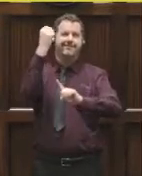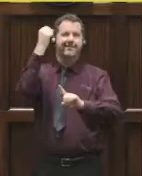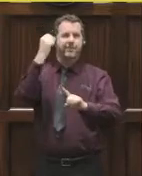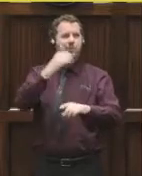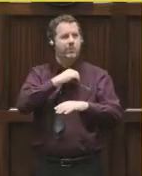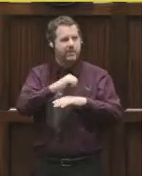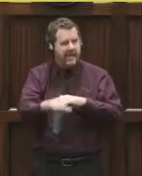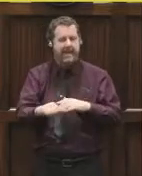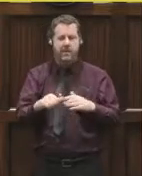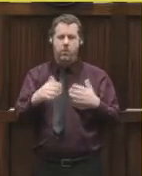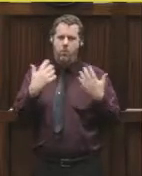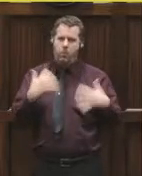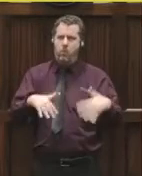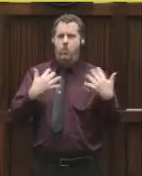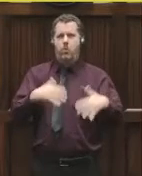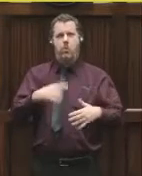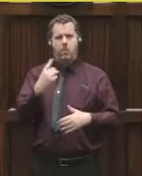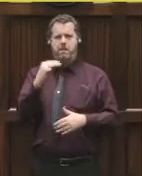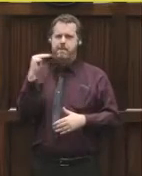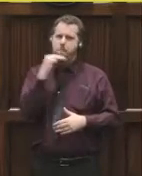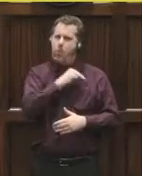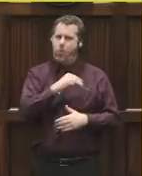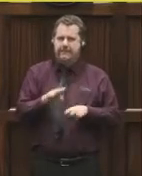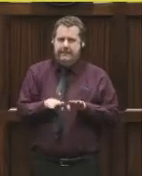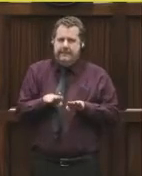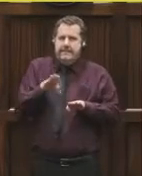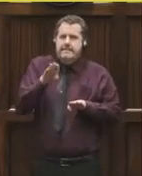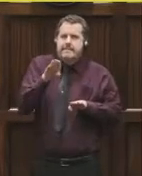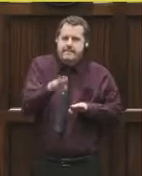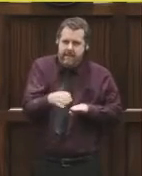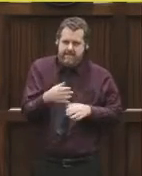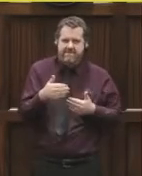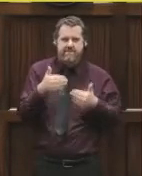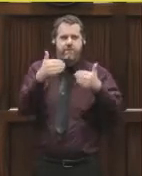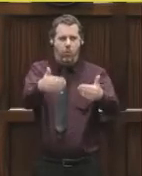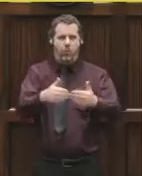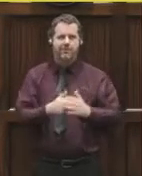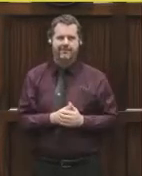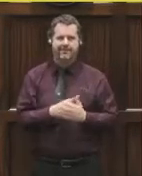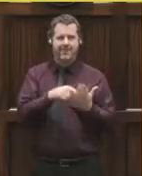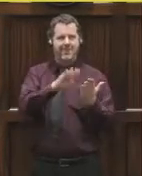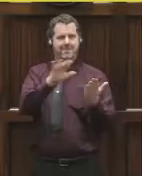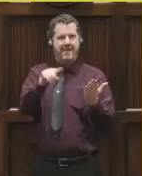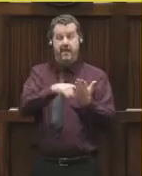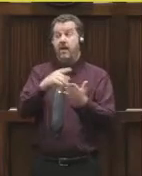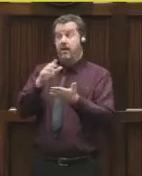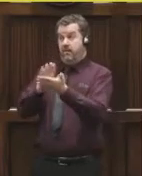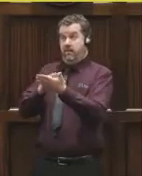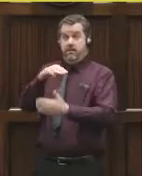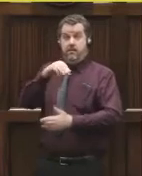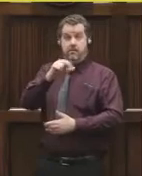taking a significant step forward with this bill, and Senator Mark Daly deserves